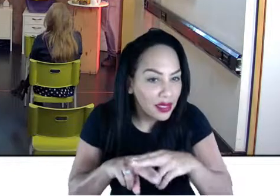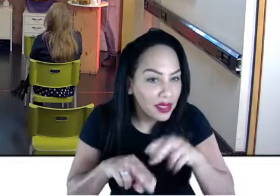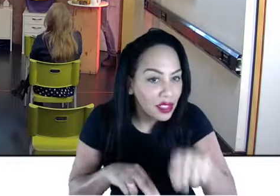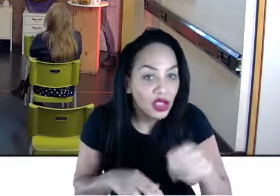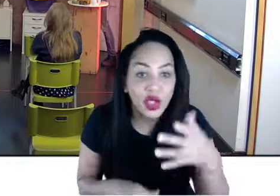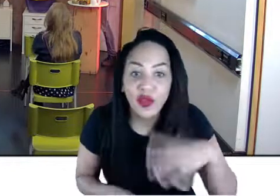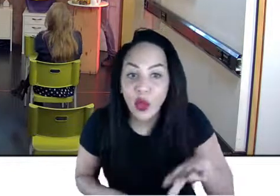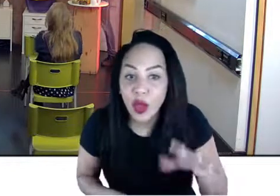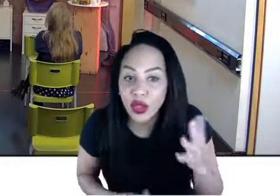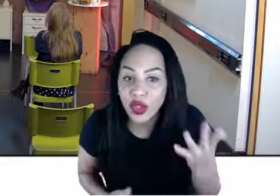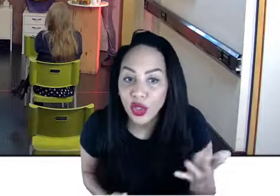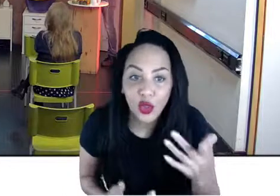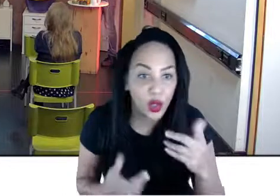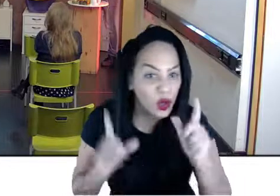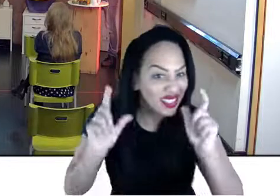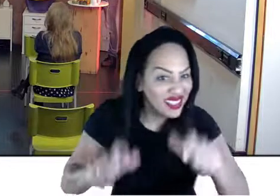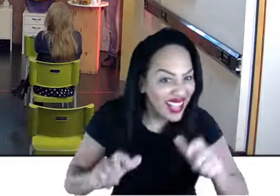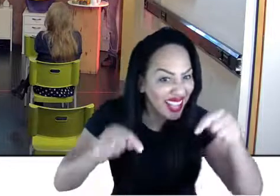want to, you are welcome to stick around.